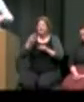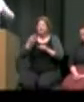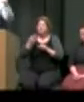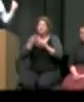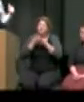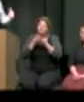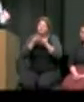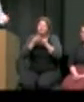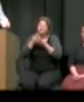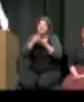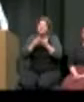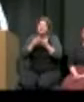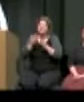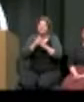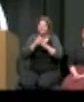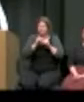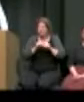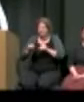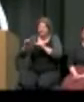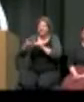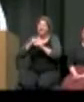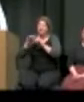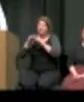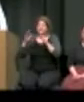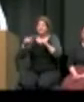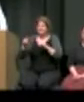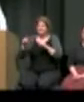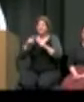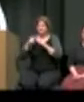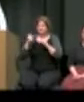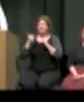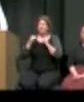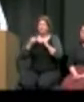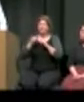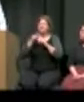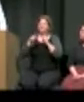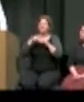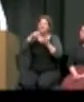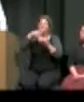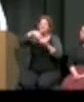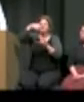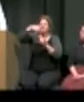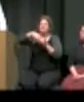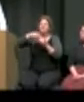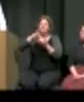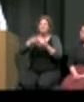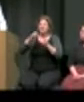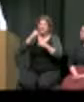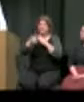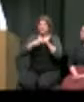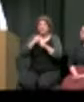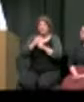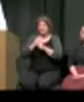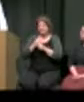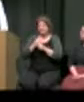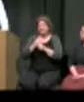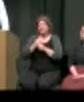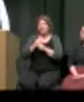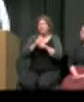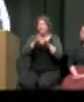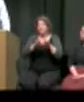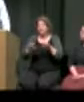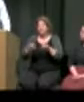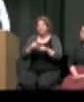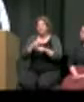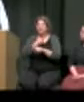little bit before we put it into our system. We tried a couple buckets of it earlier this year, and it would just clog up our pipe